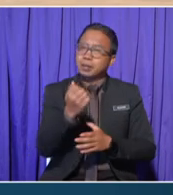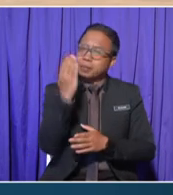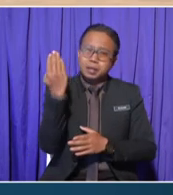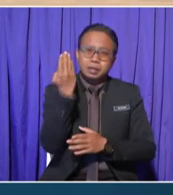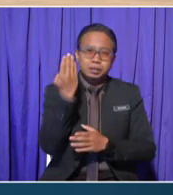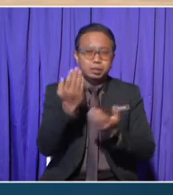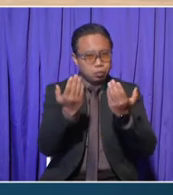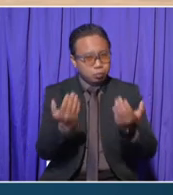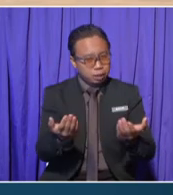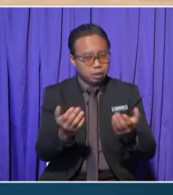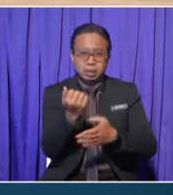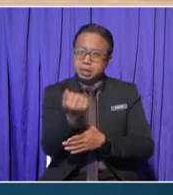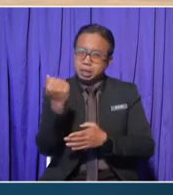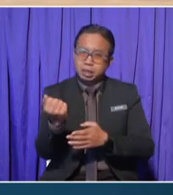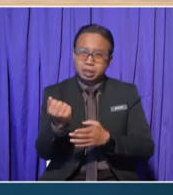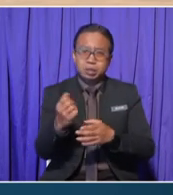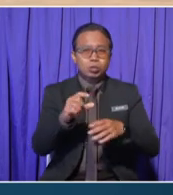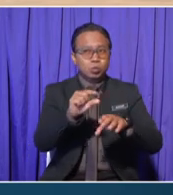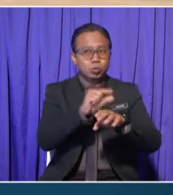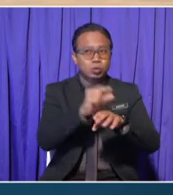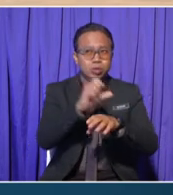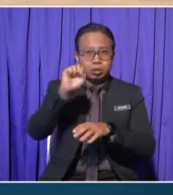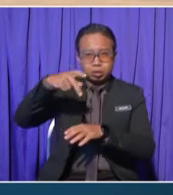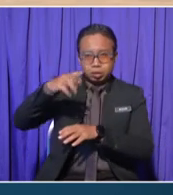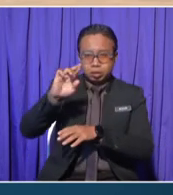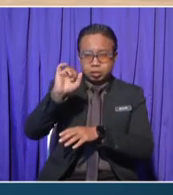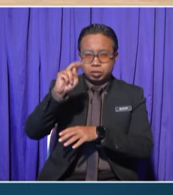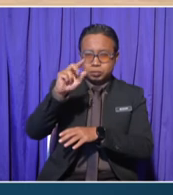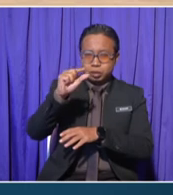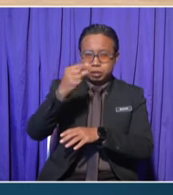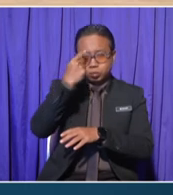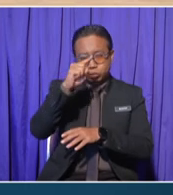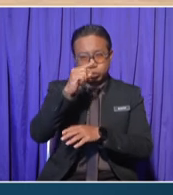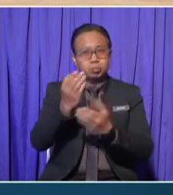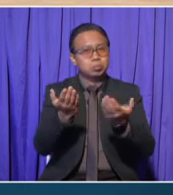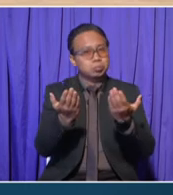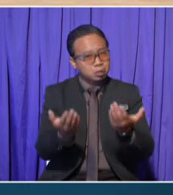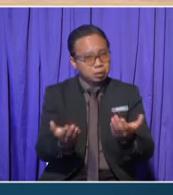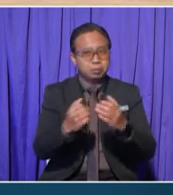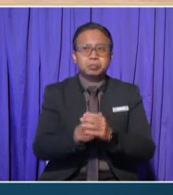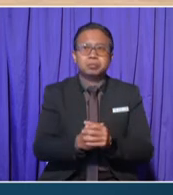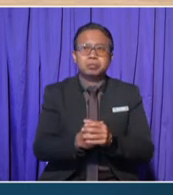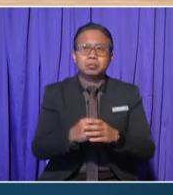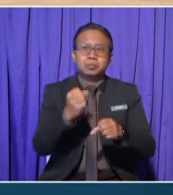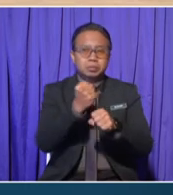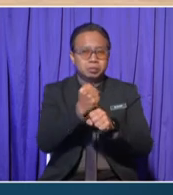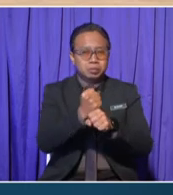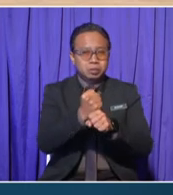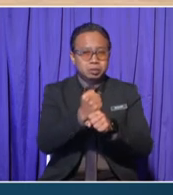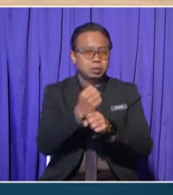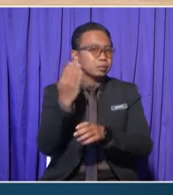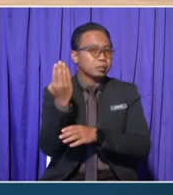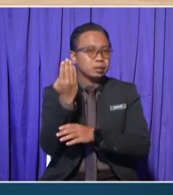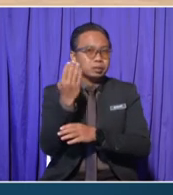scales rely on springs to calculate weights. It works mechanically and